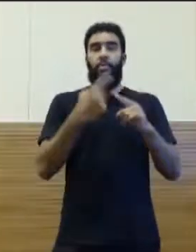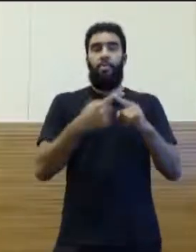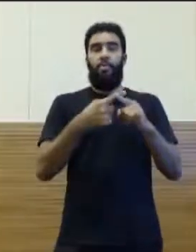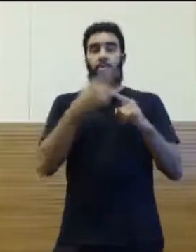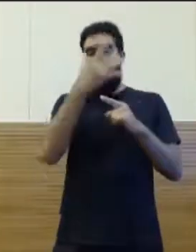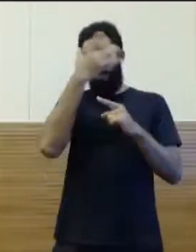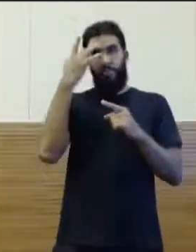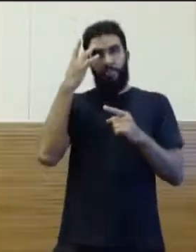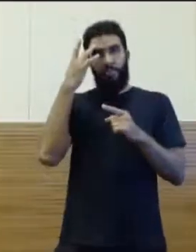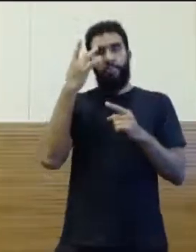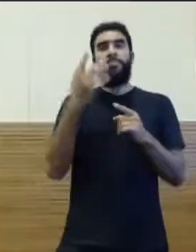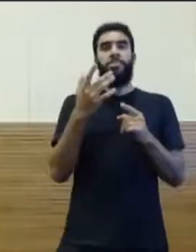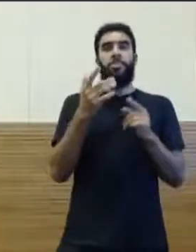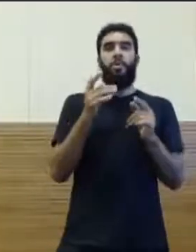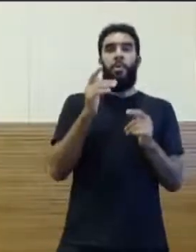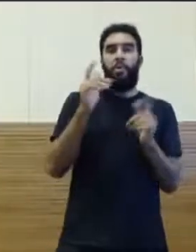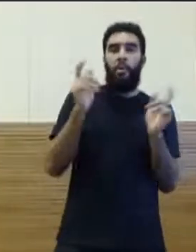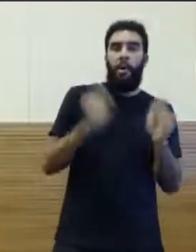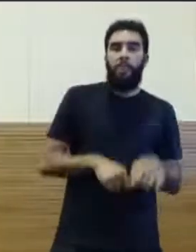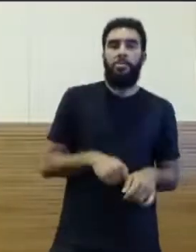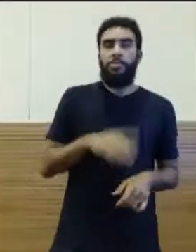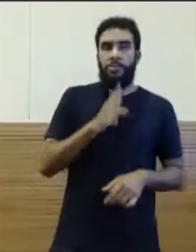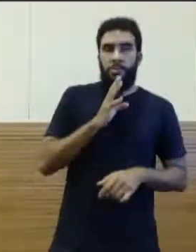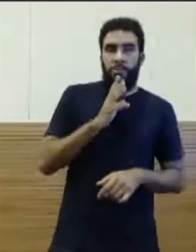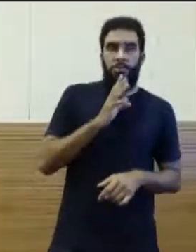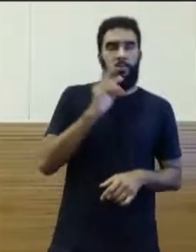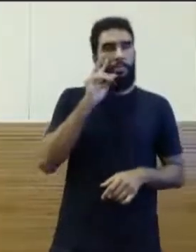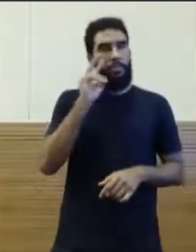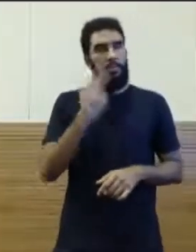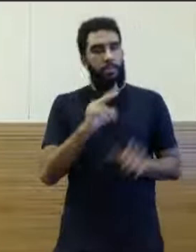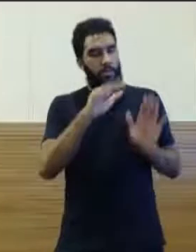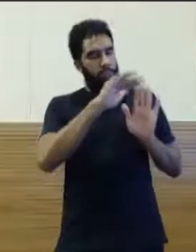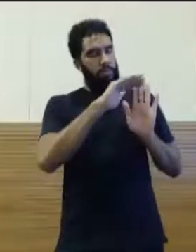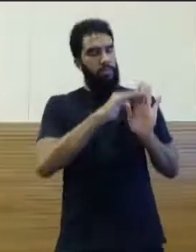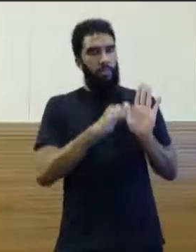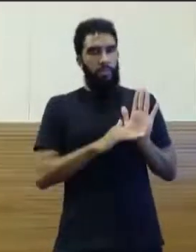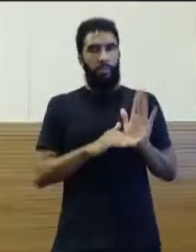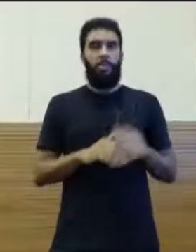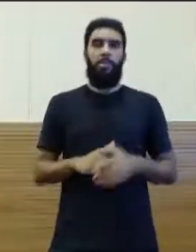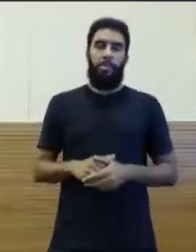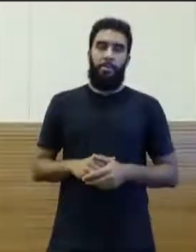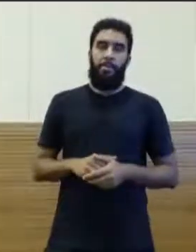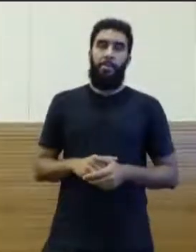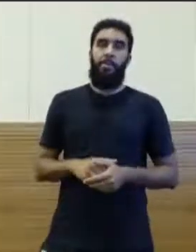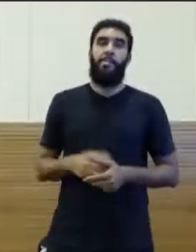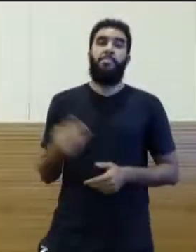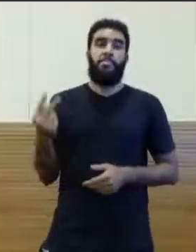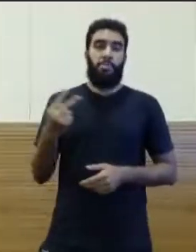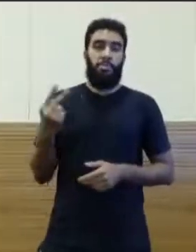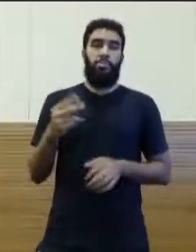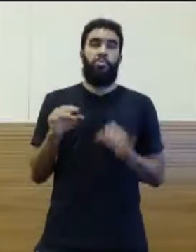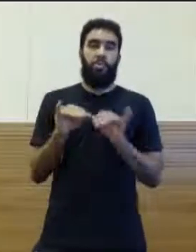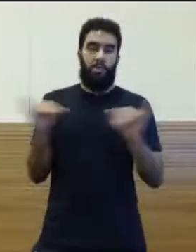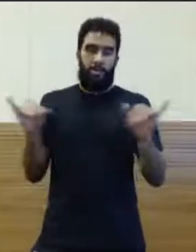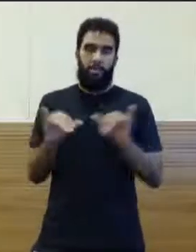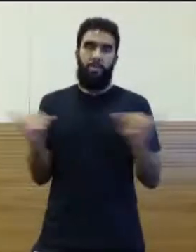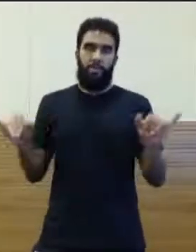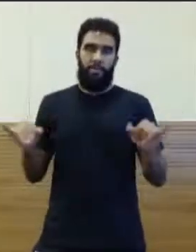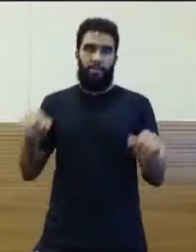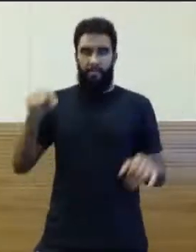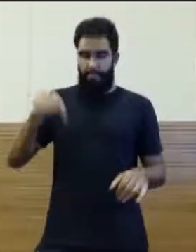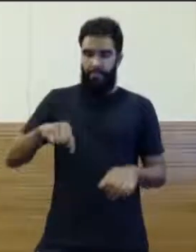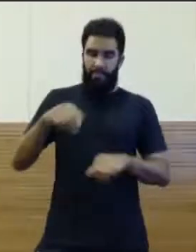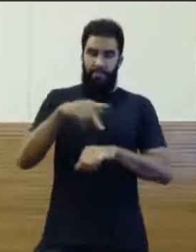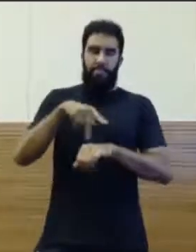National Day, World Day for Nutrition, so that people could get these messages and know about these dietary